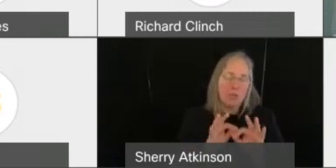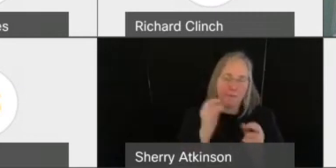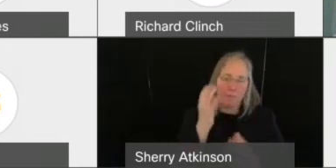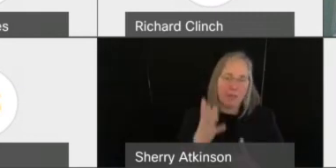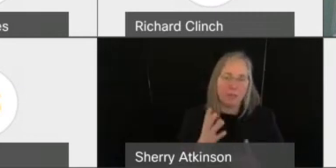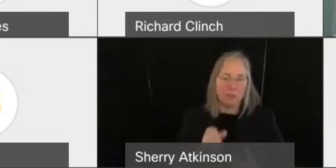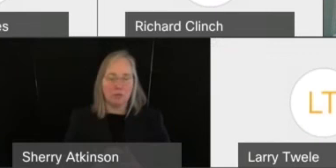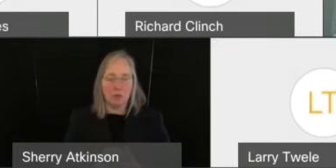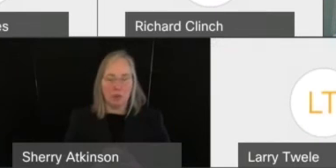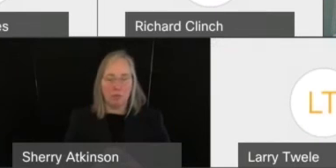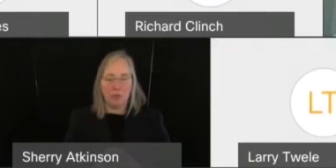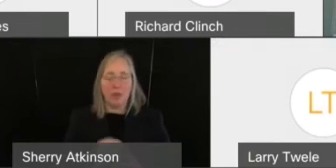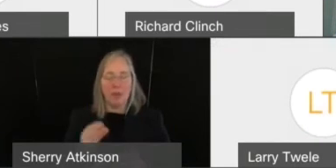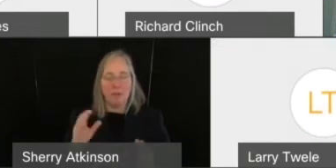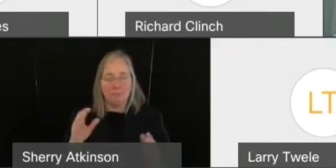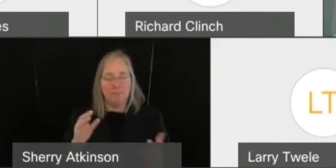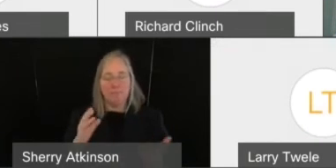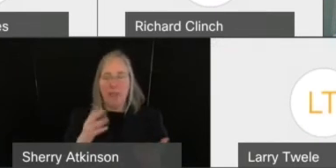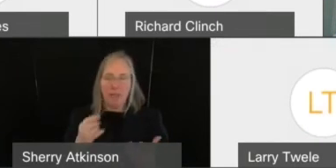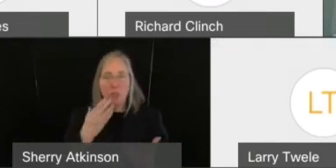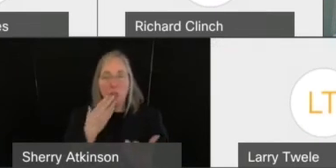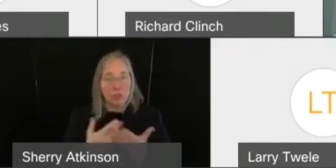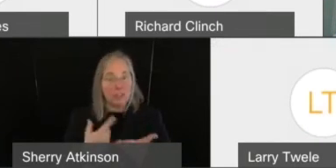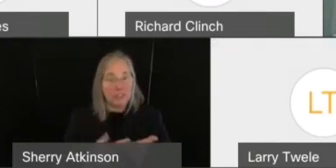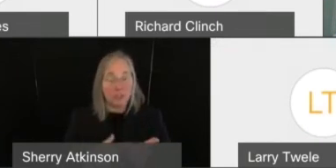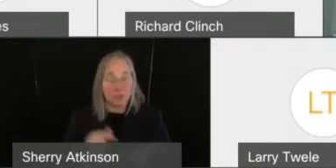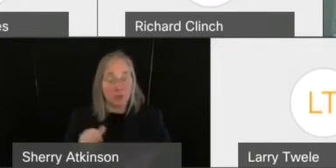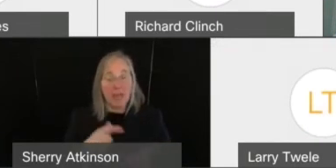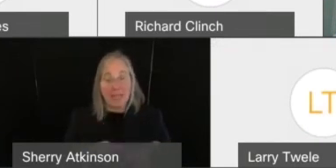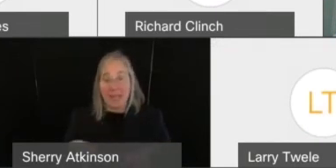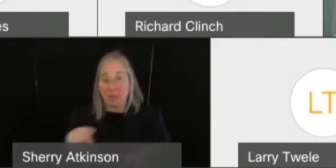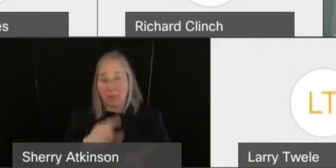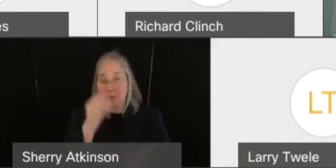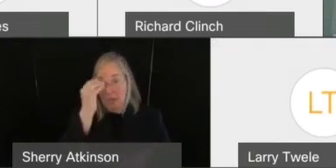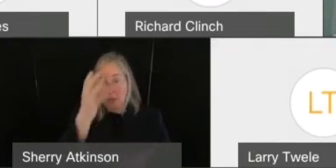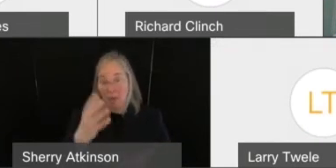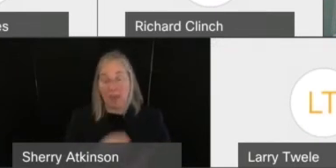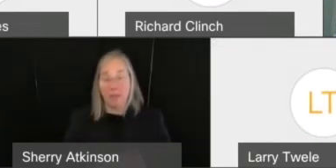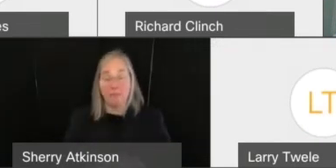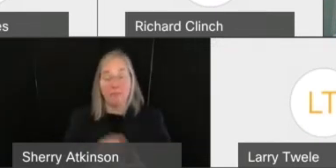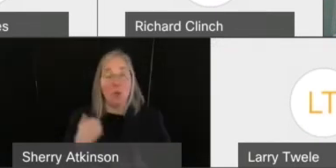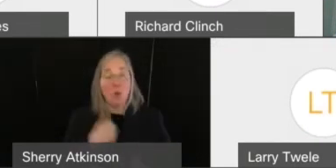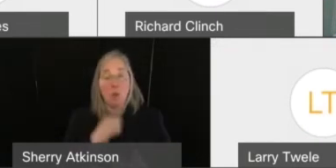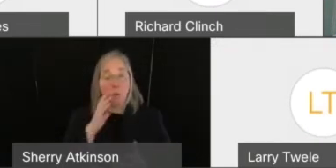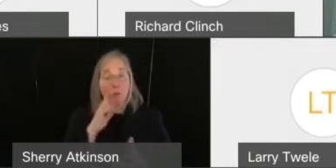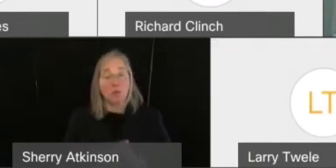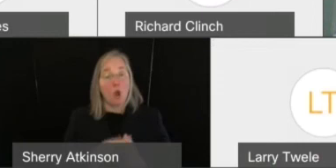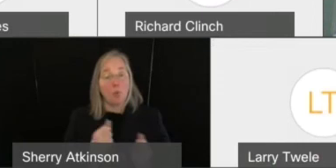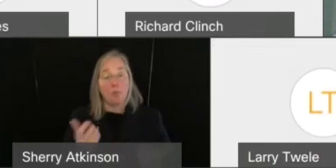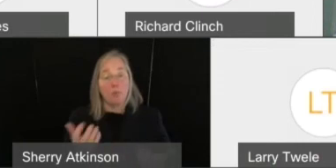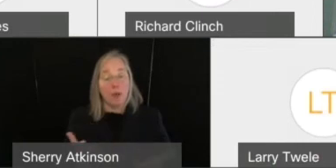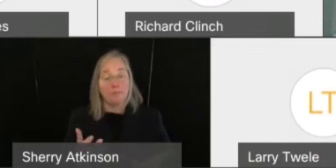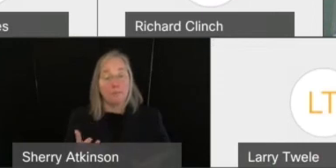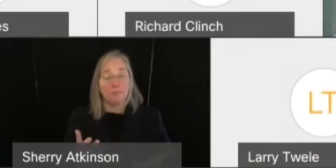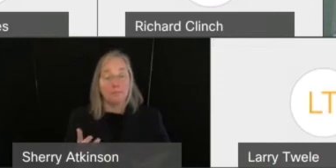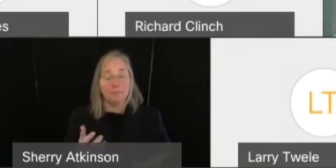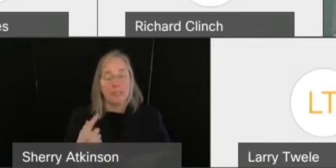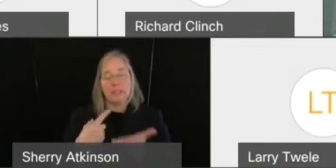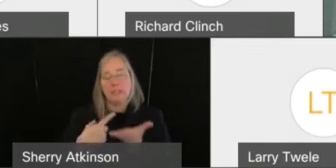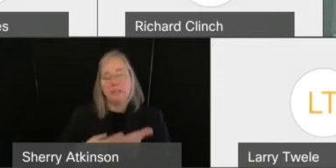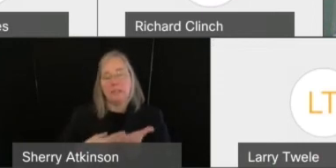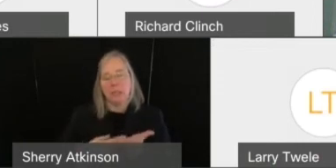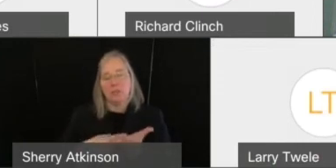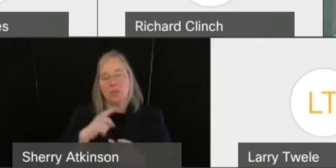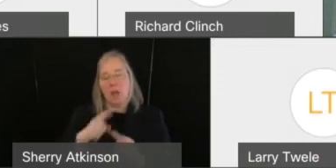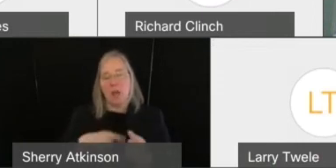digest and good discussion as well. Next week, by the way, we will start with the discussion among